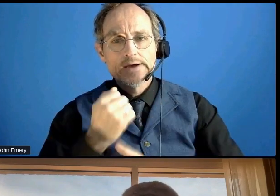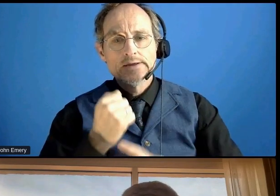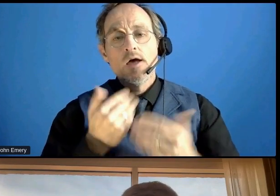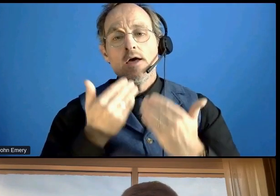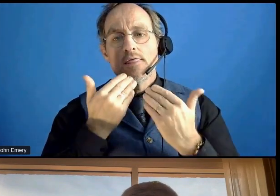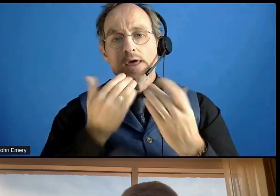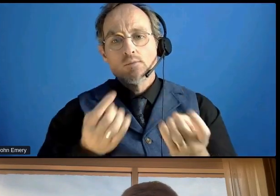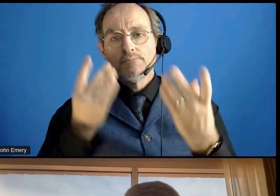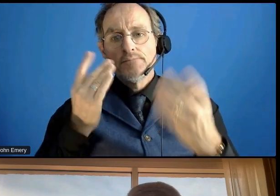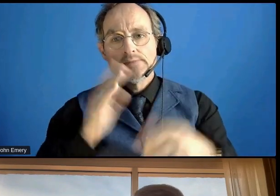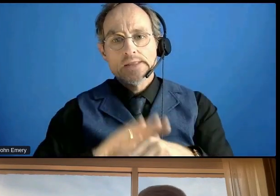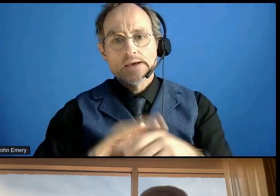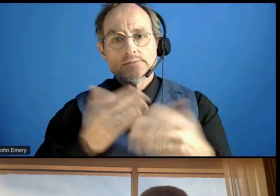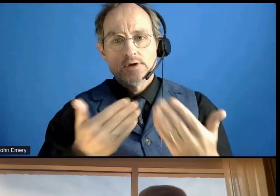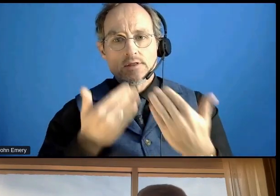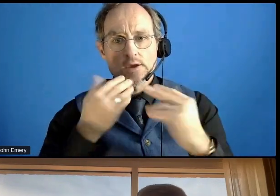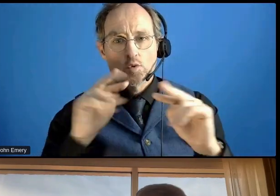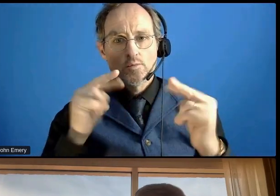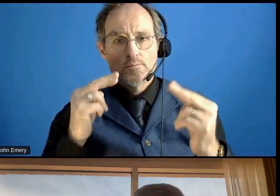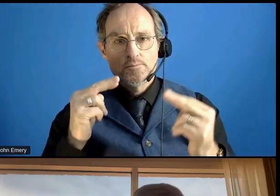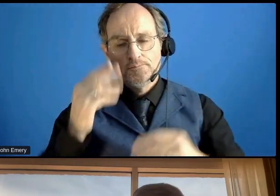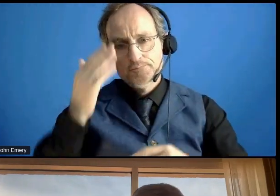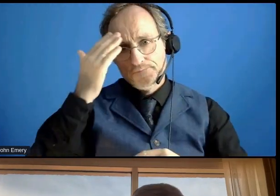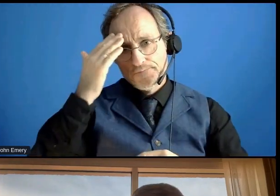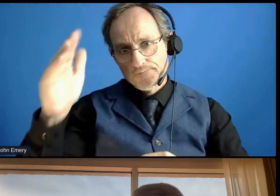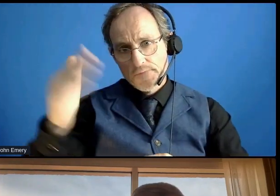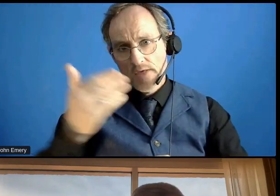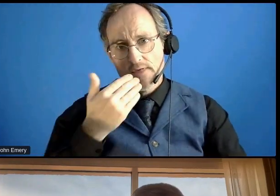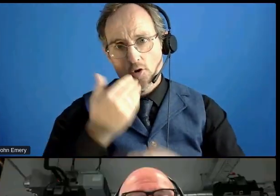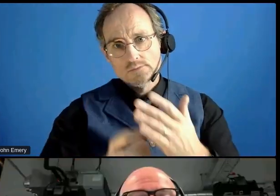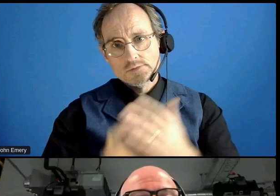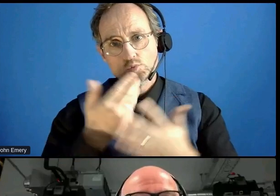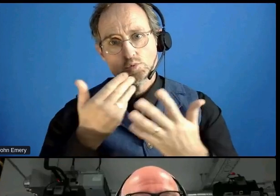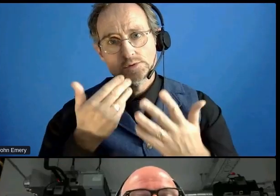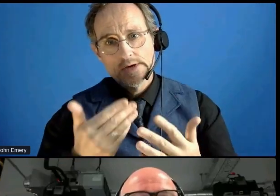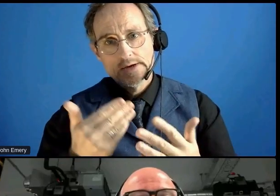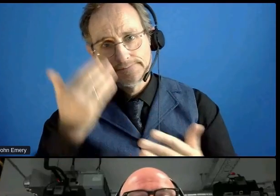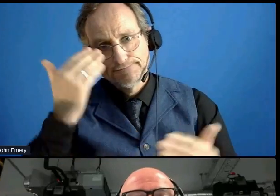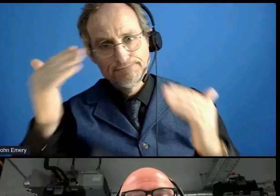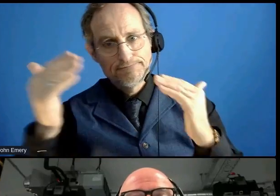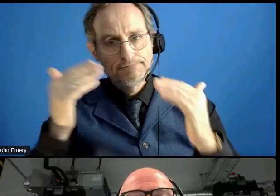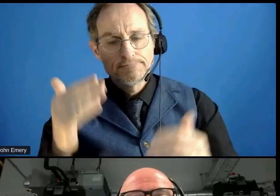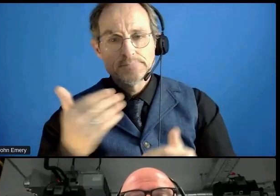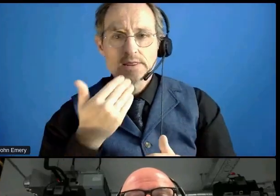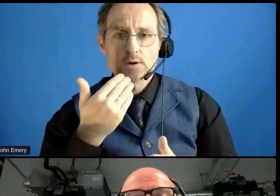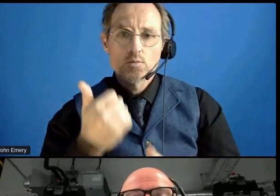our conversation into the space available. It's fantastic hearing such a mixture of opinions and ideas.